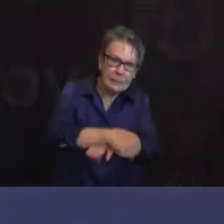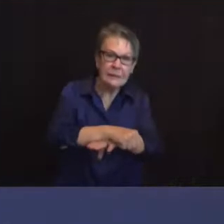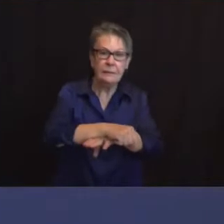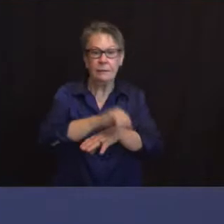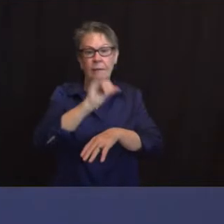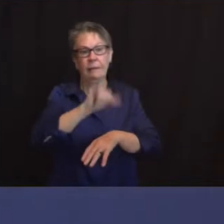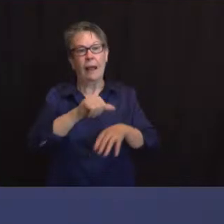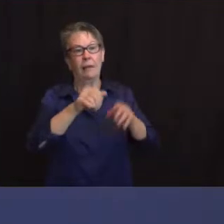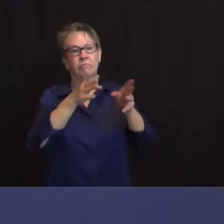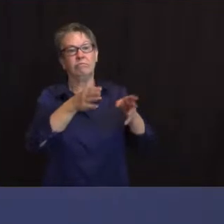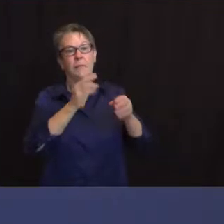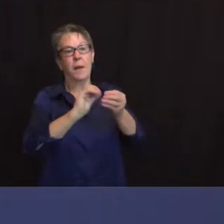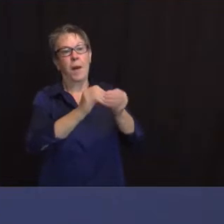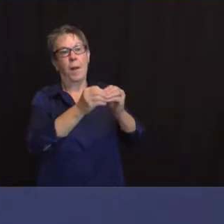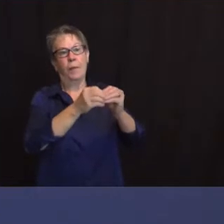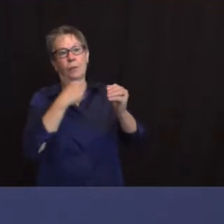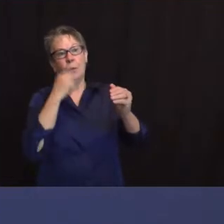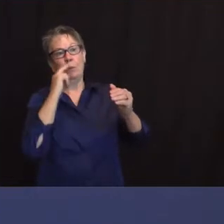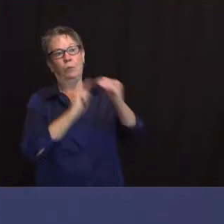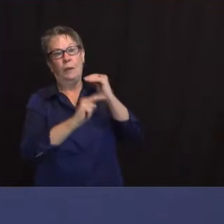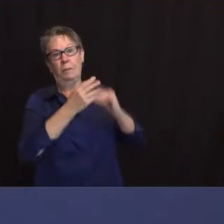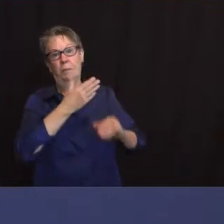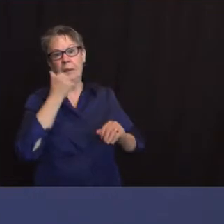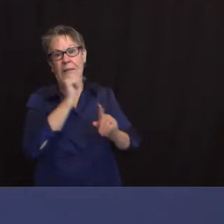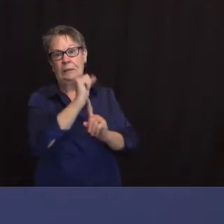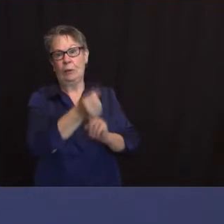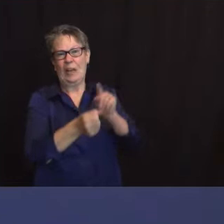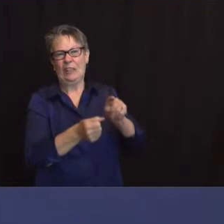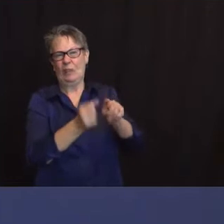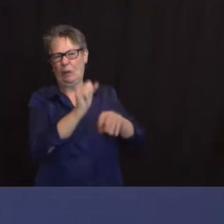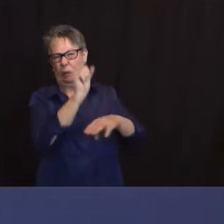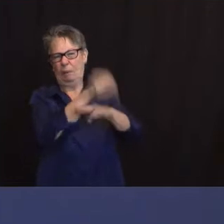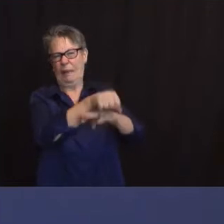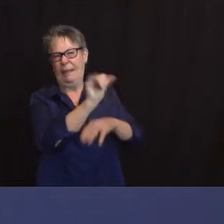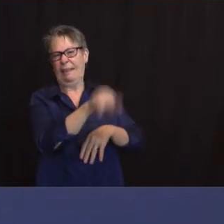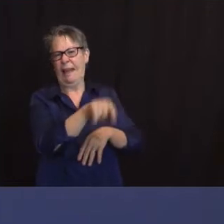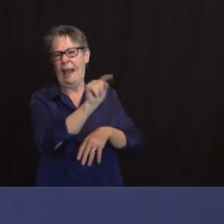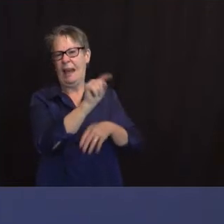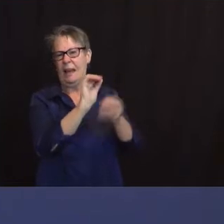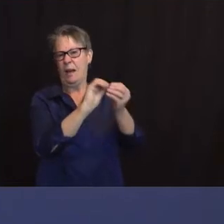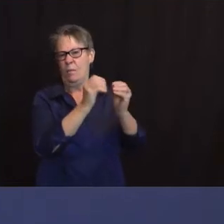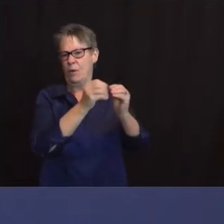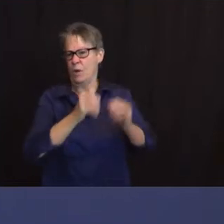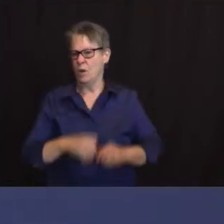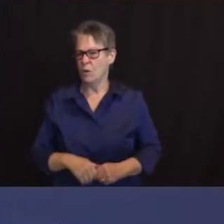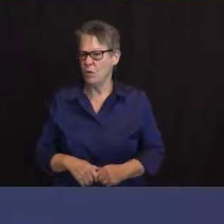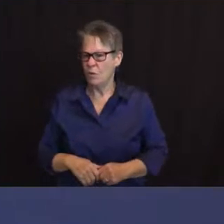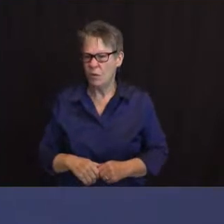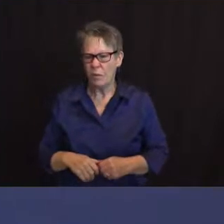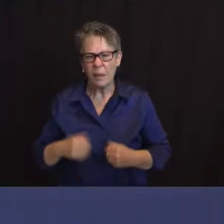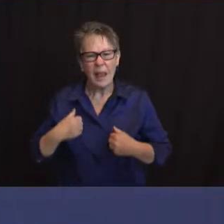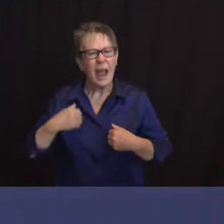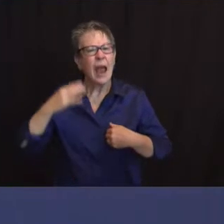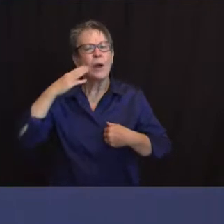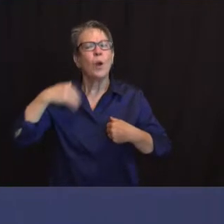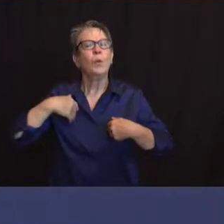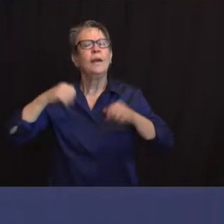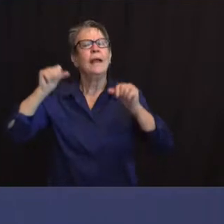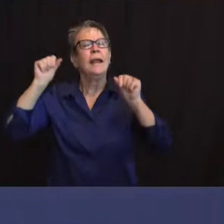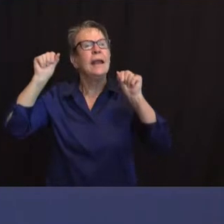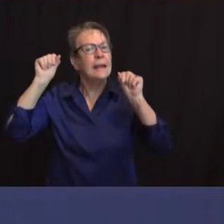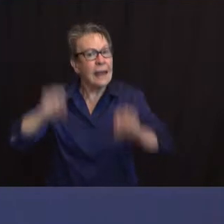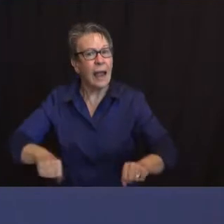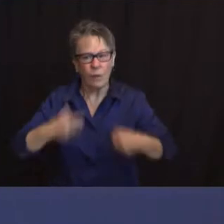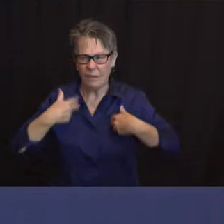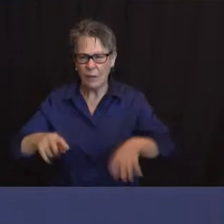we could do this. Why? Because we've done it already twice. We've done so much together across the past 13 months.